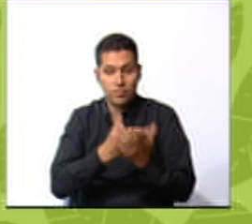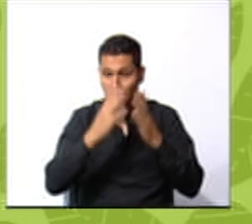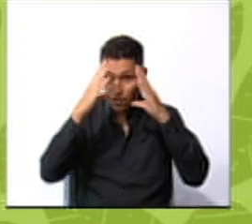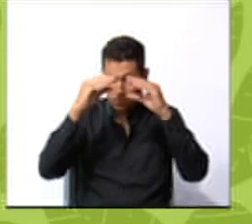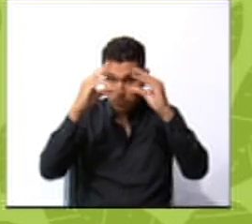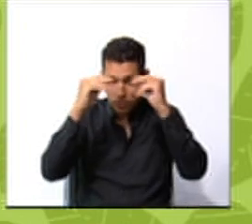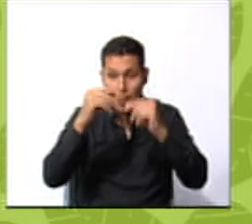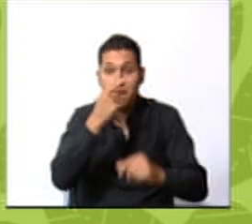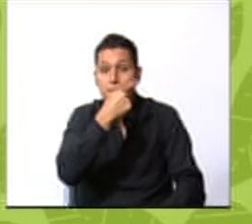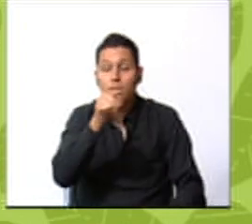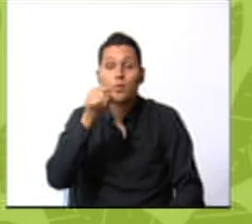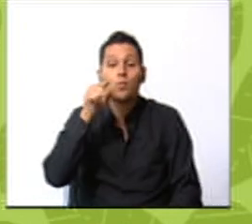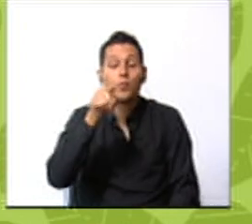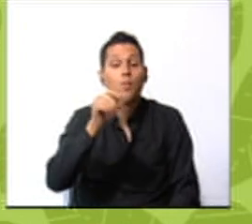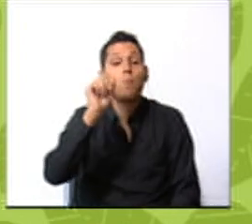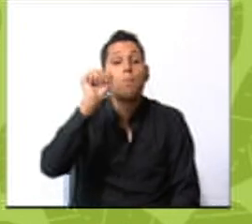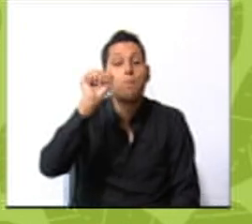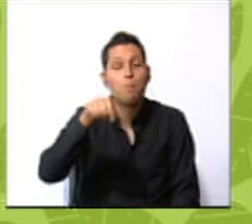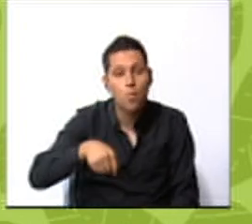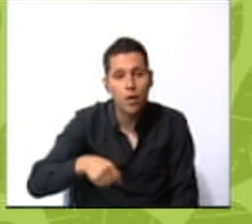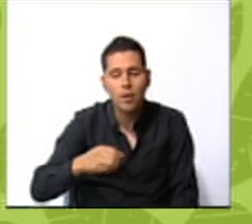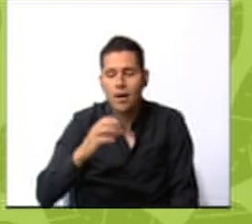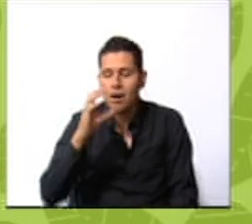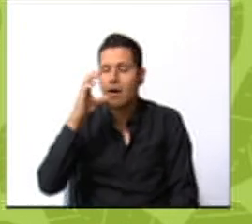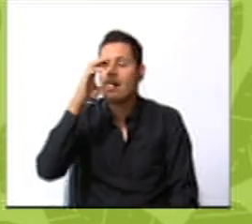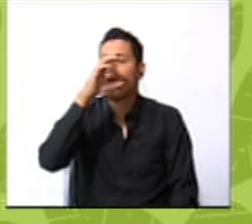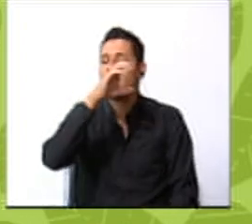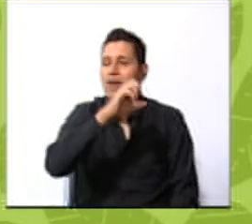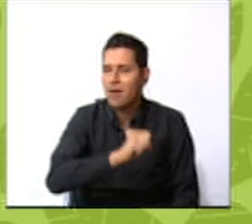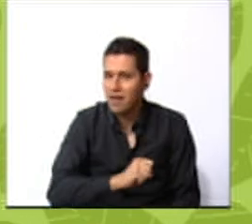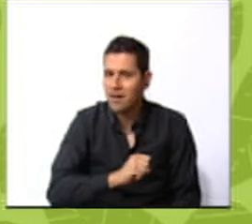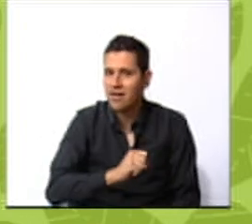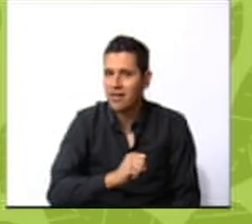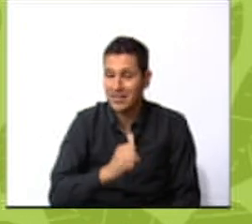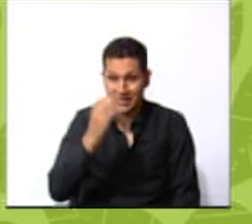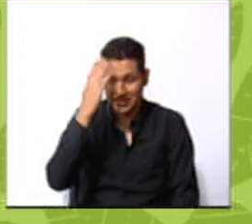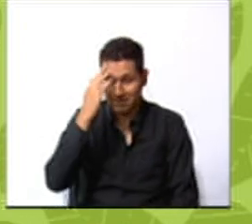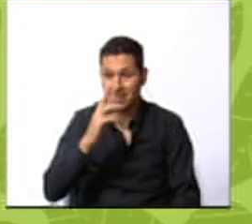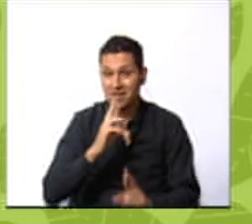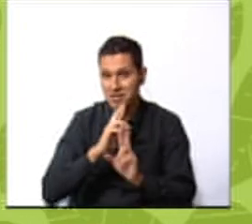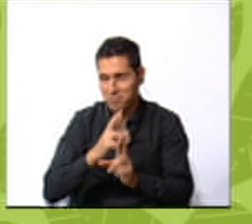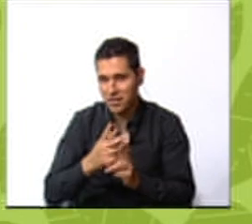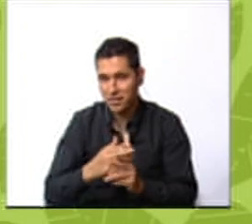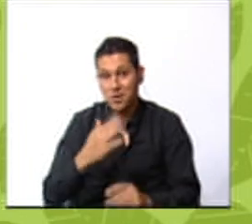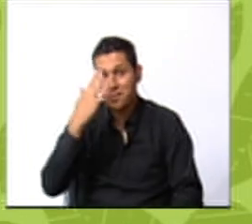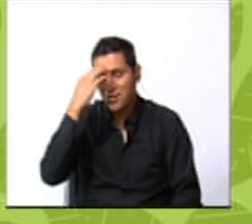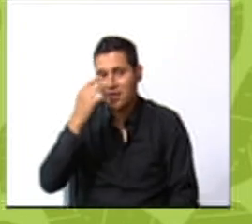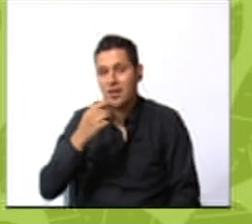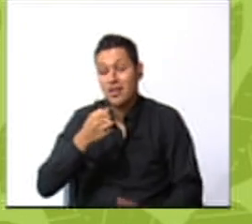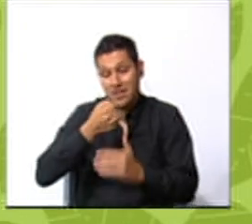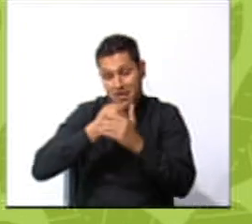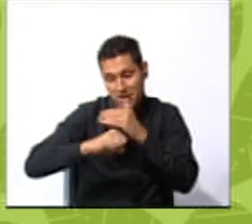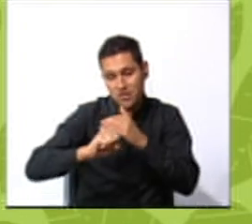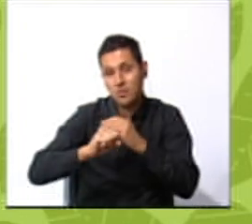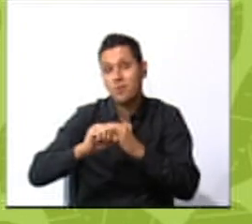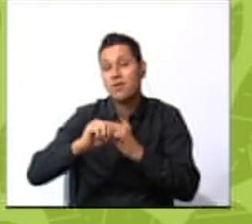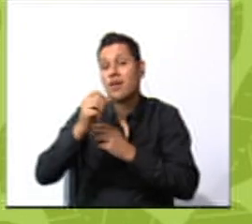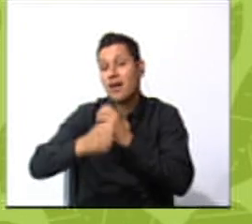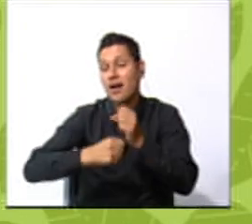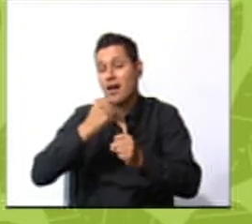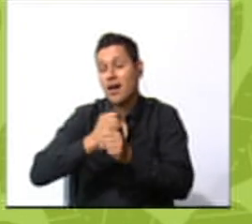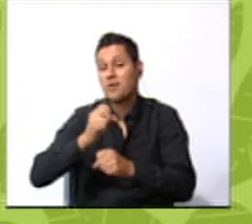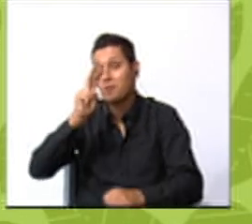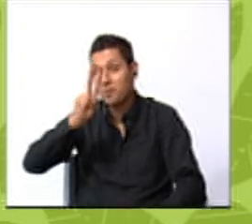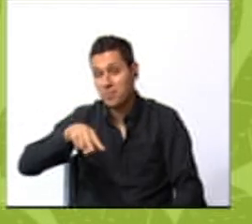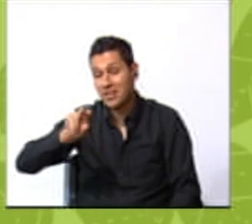can infer because you have 2010. Oh, teacher, let's